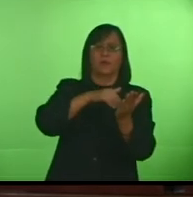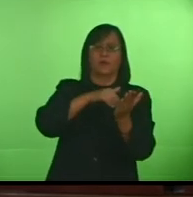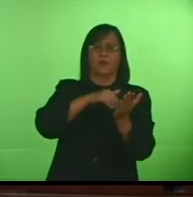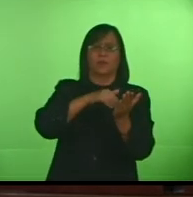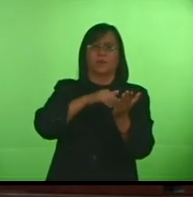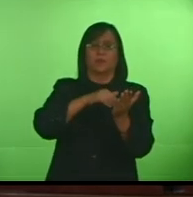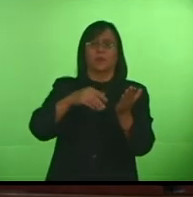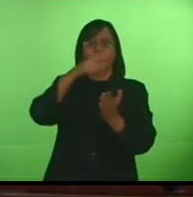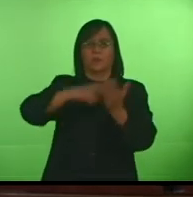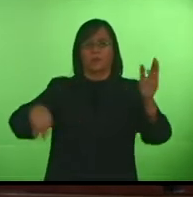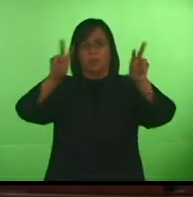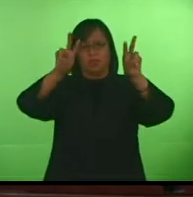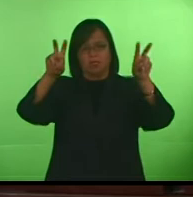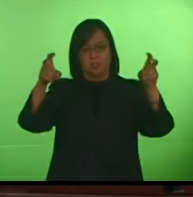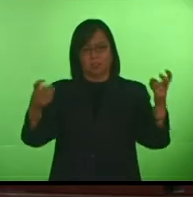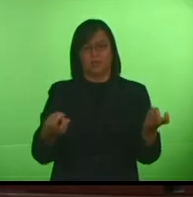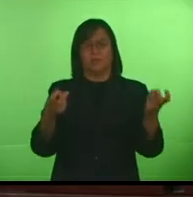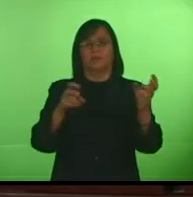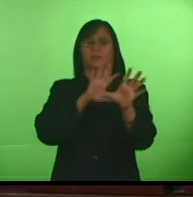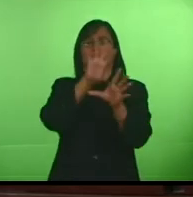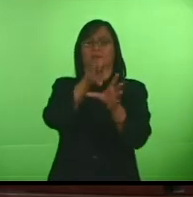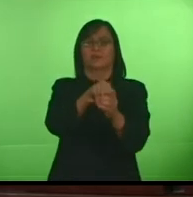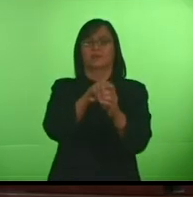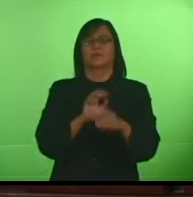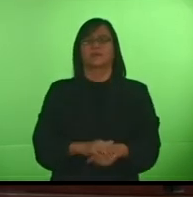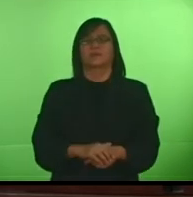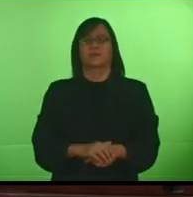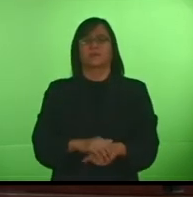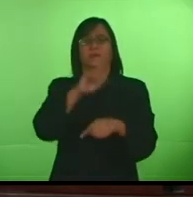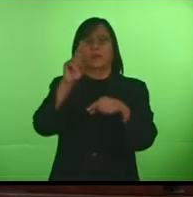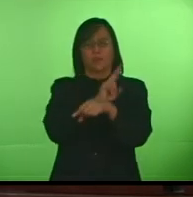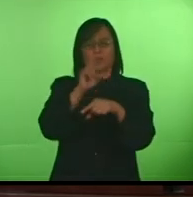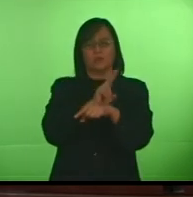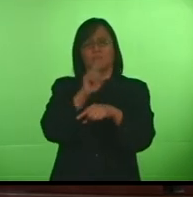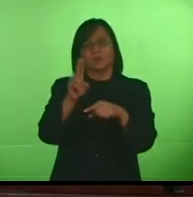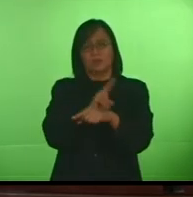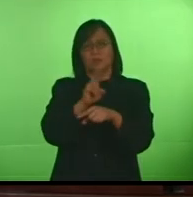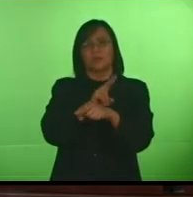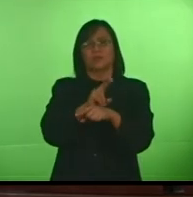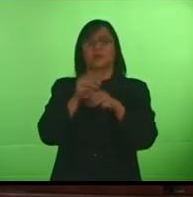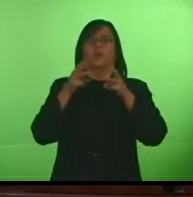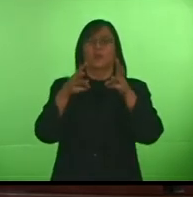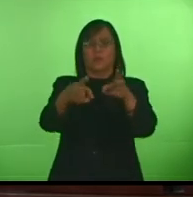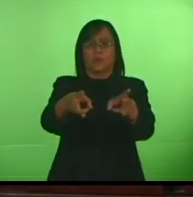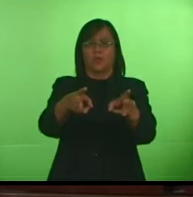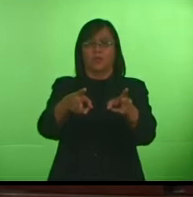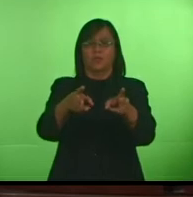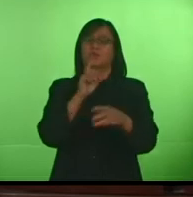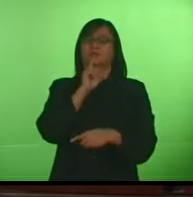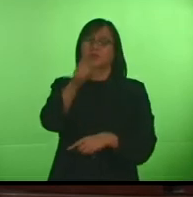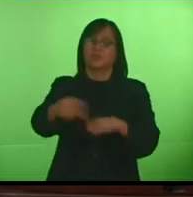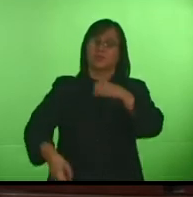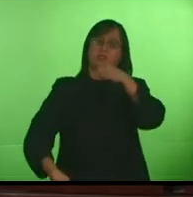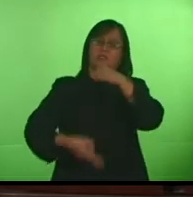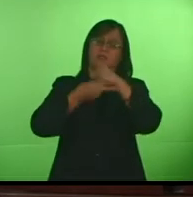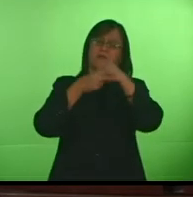come or what the topic is going to cover. So utilizing these methods will help you to save a lot of